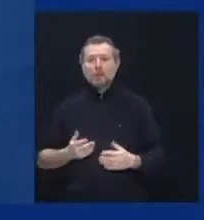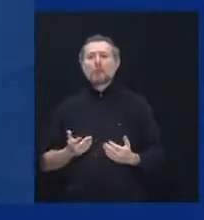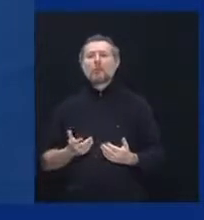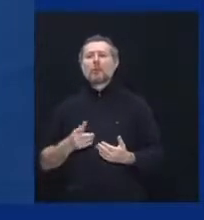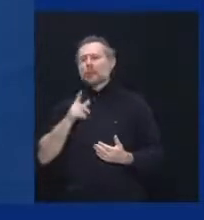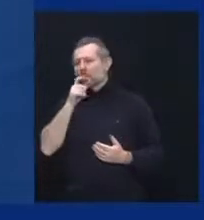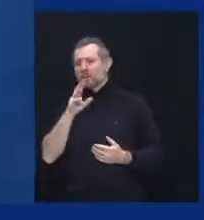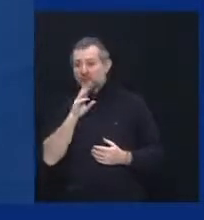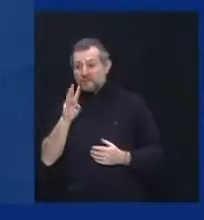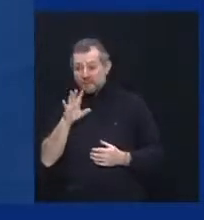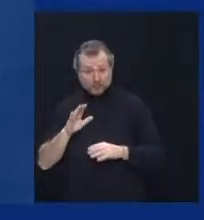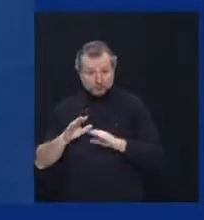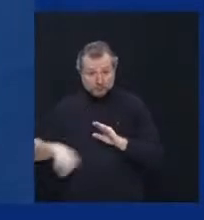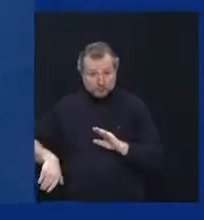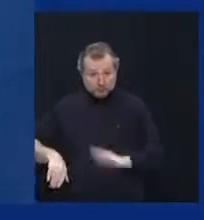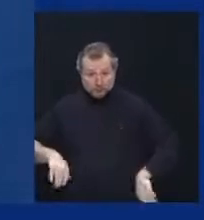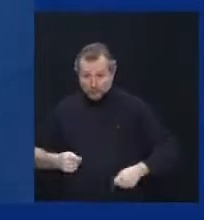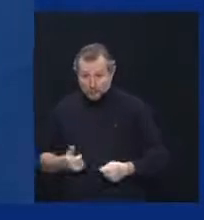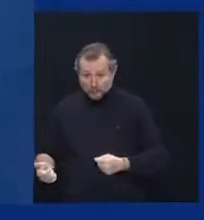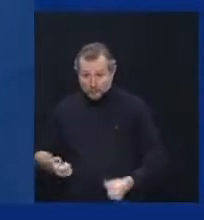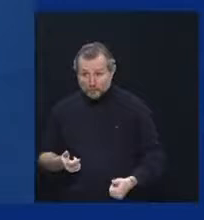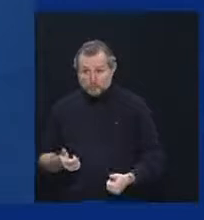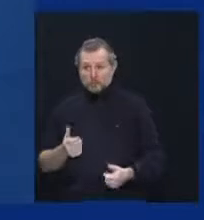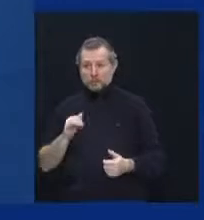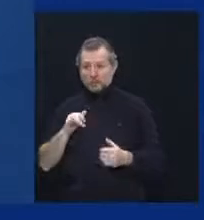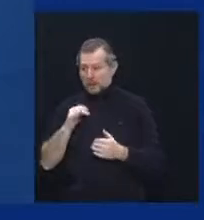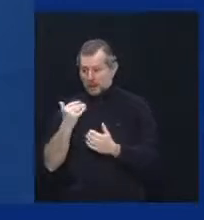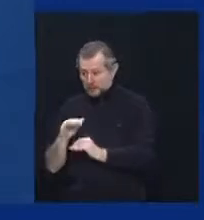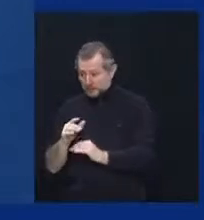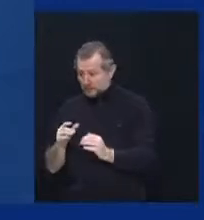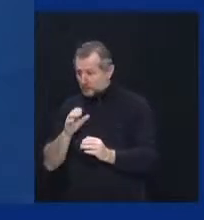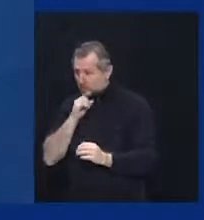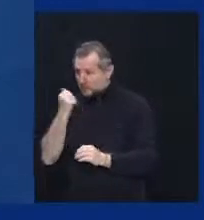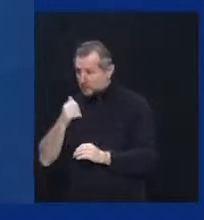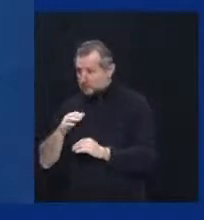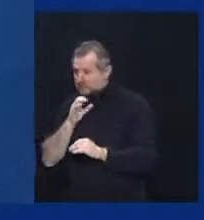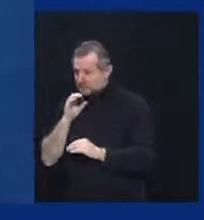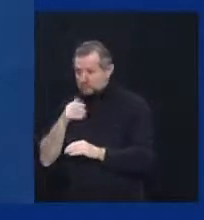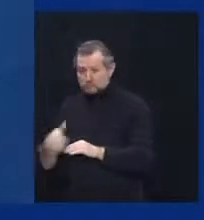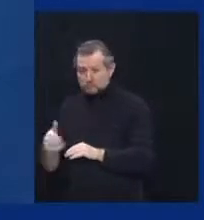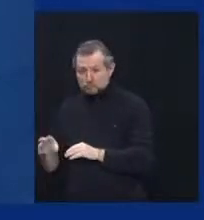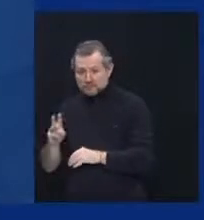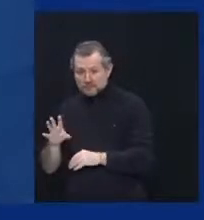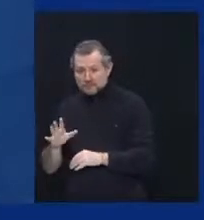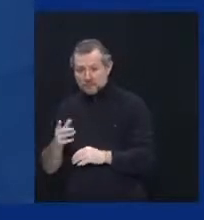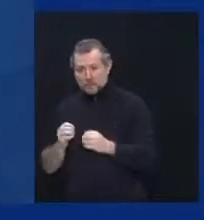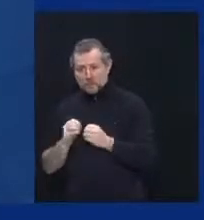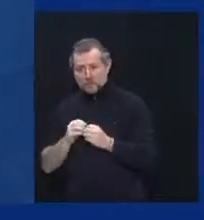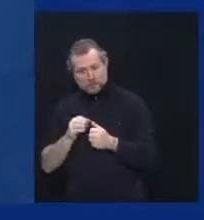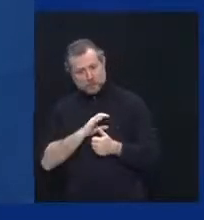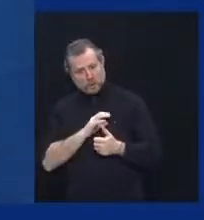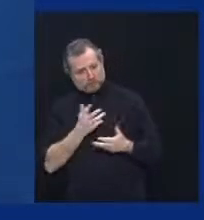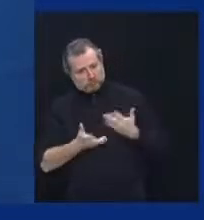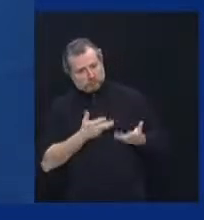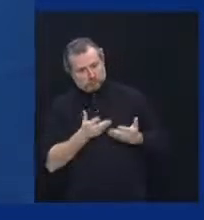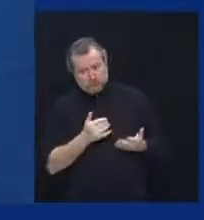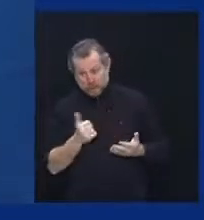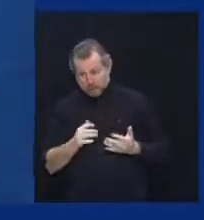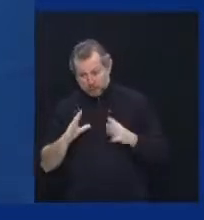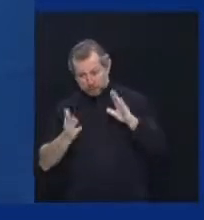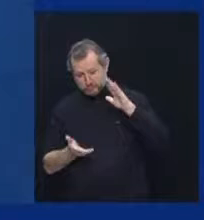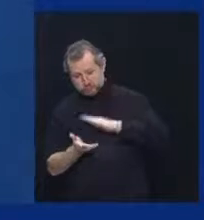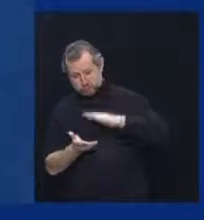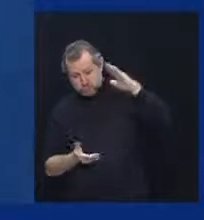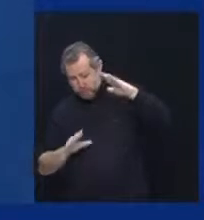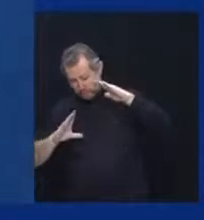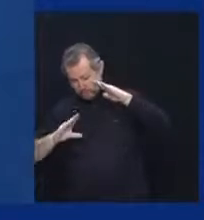65 plus? It's a zero-sum game. You can't stand up and play